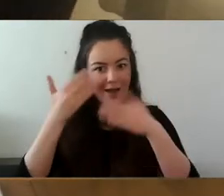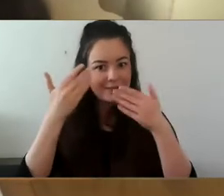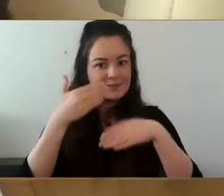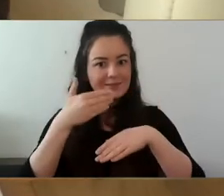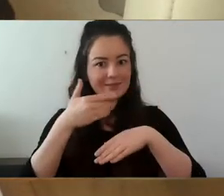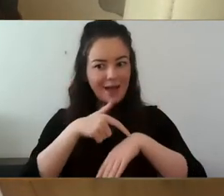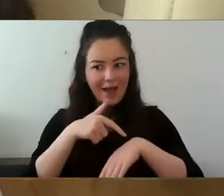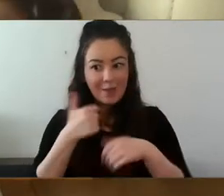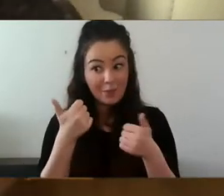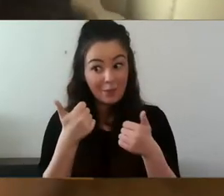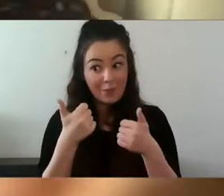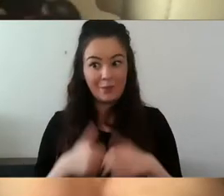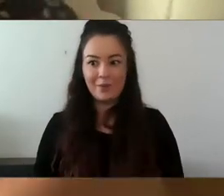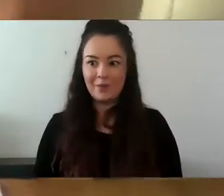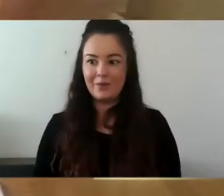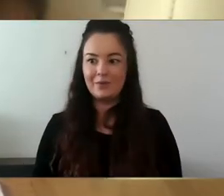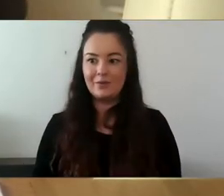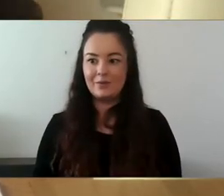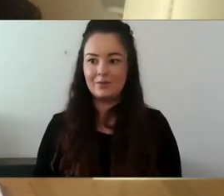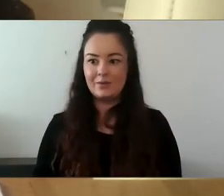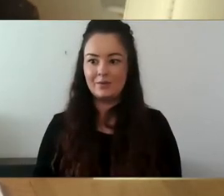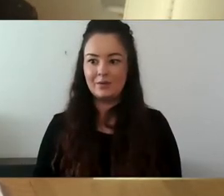nighttime as well.